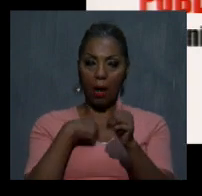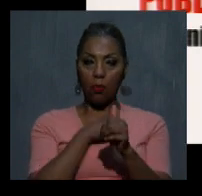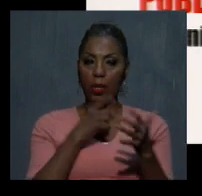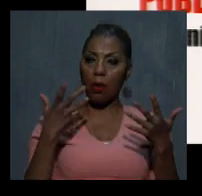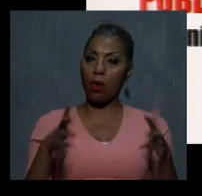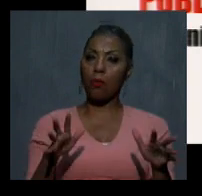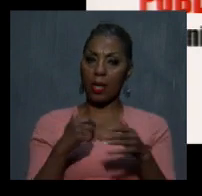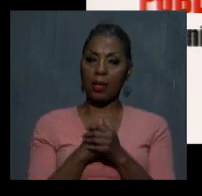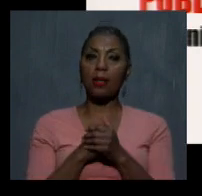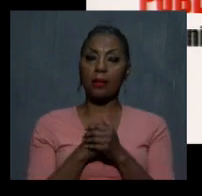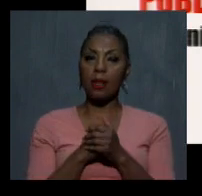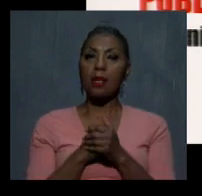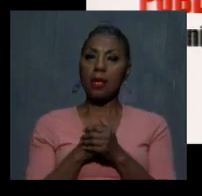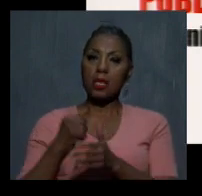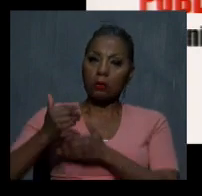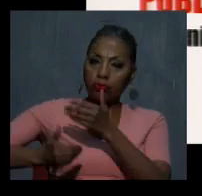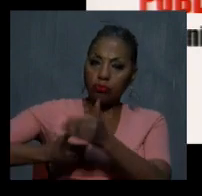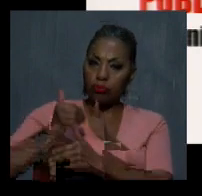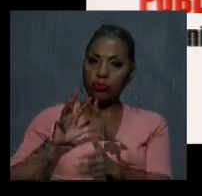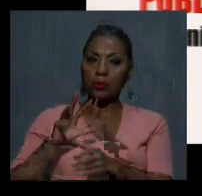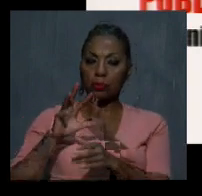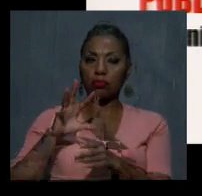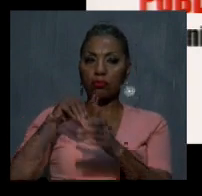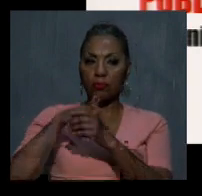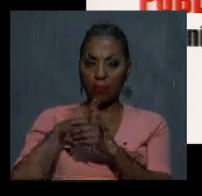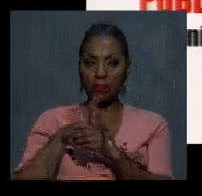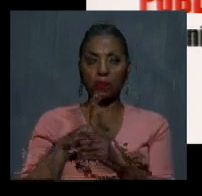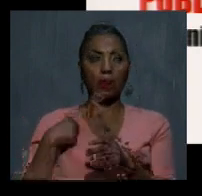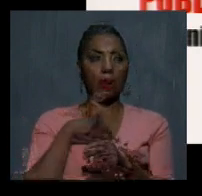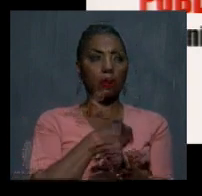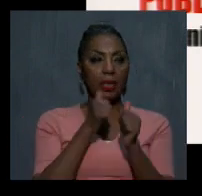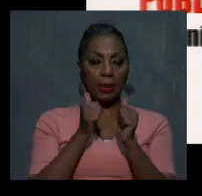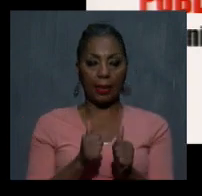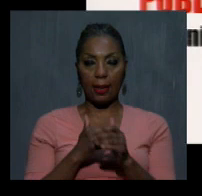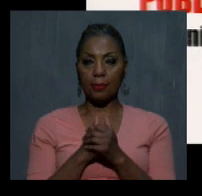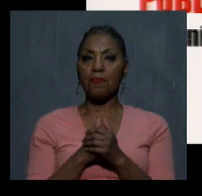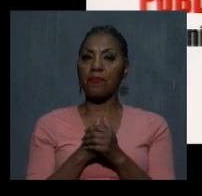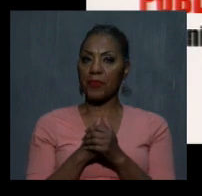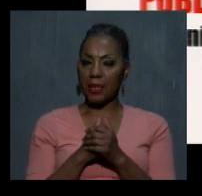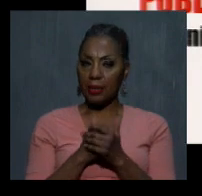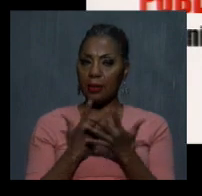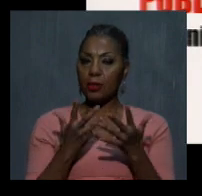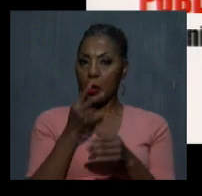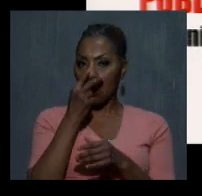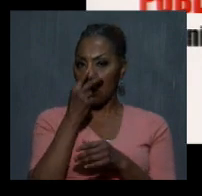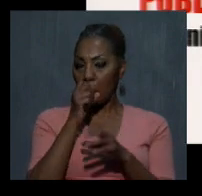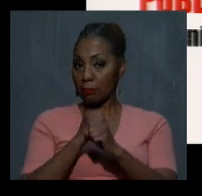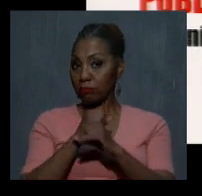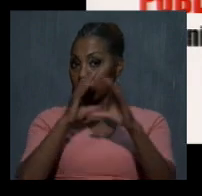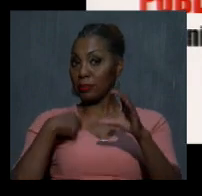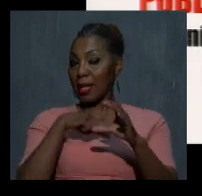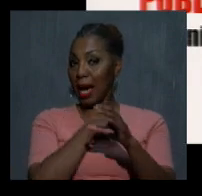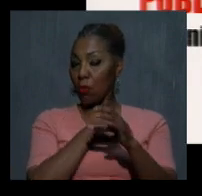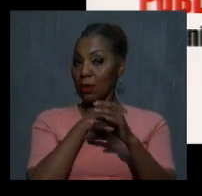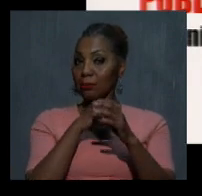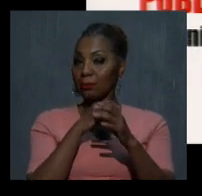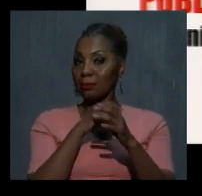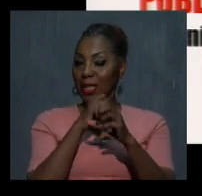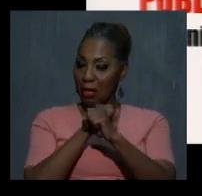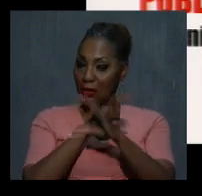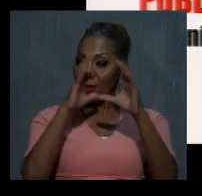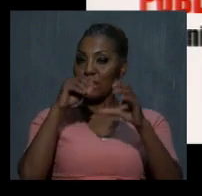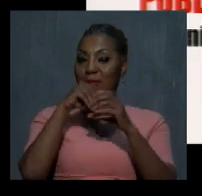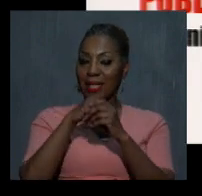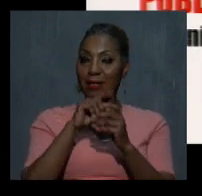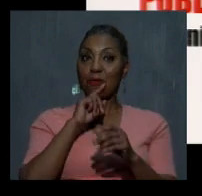making strides to implement those. We can be seeing our vision in